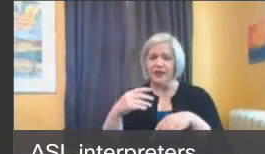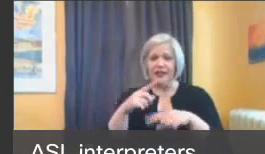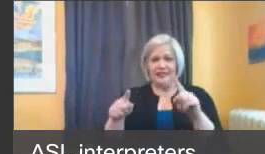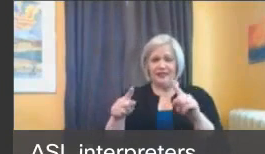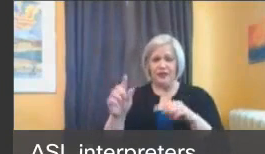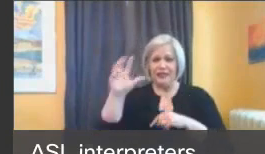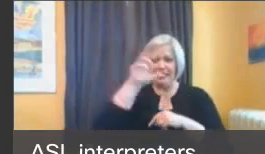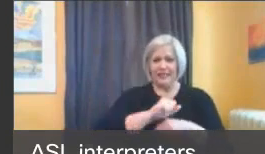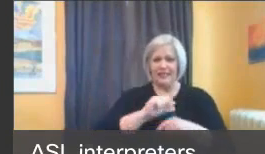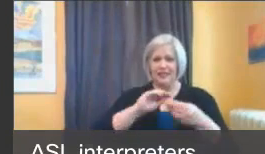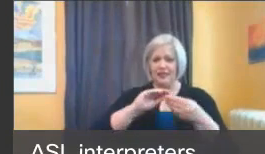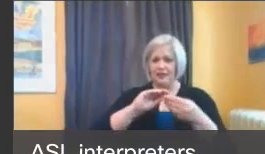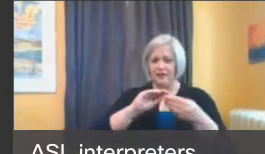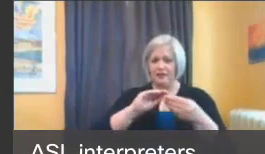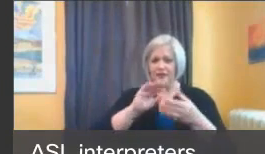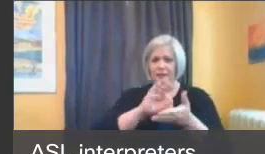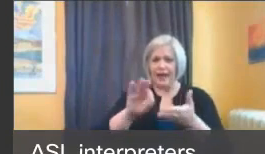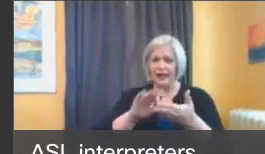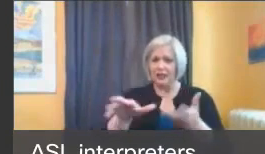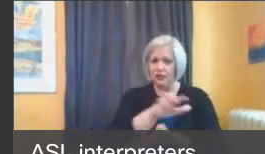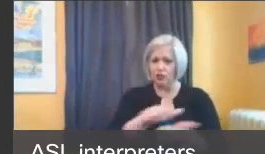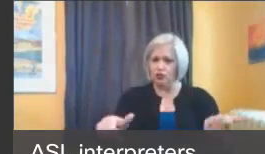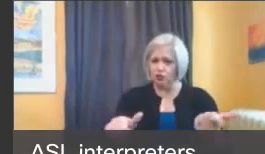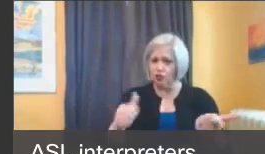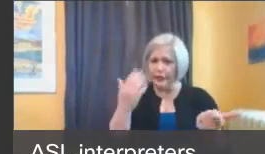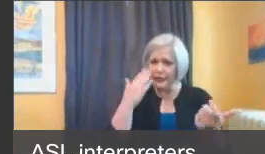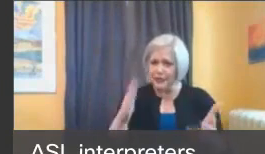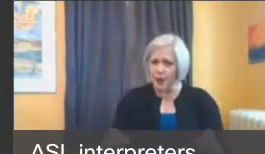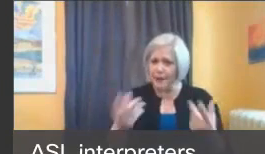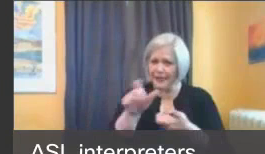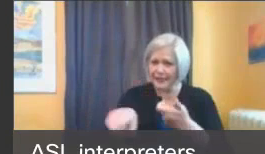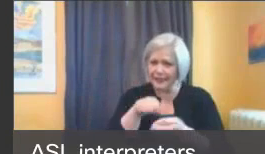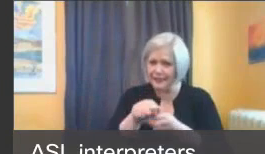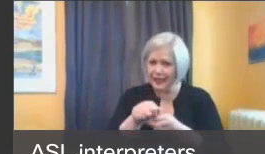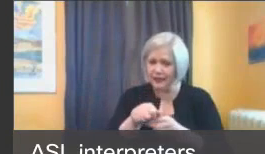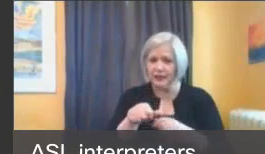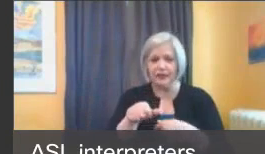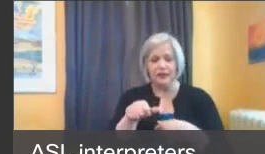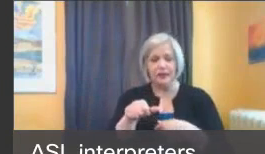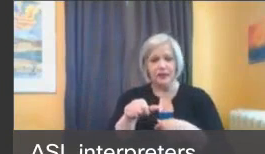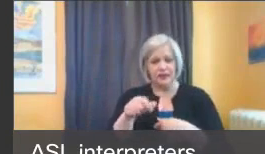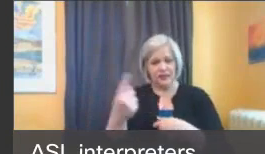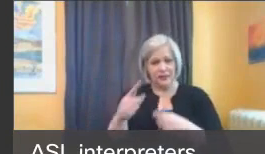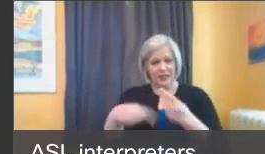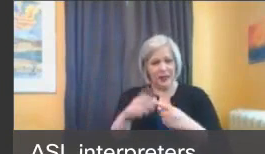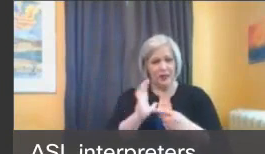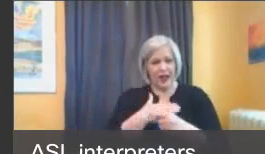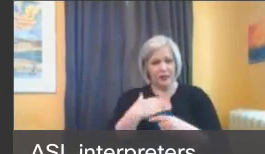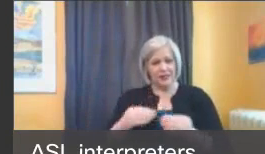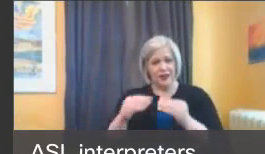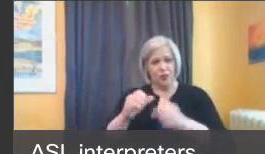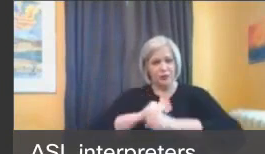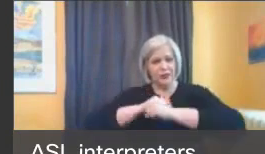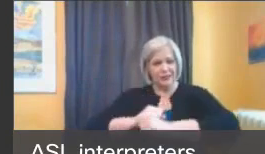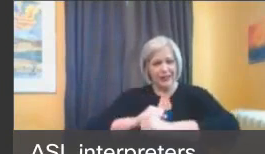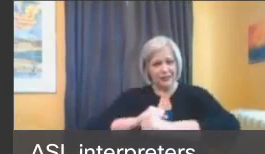of numbers of ballots were destroyed. Is there anything about ours that are like more fireproof or that have precautions against that